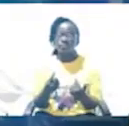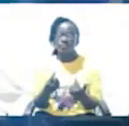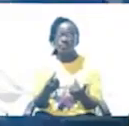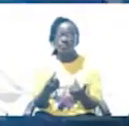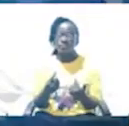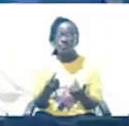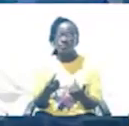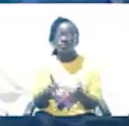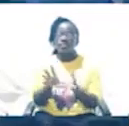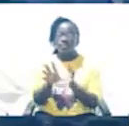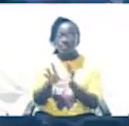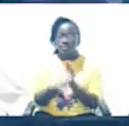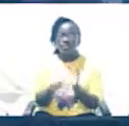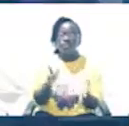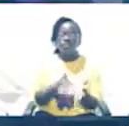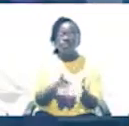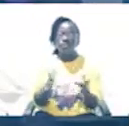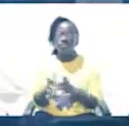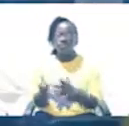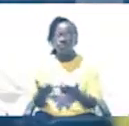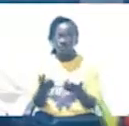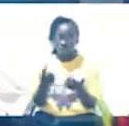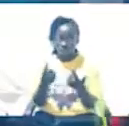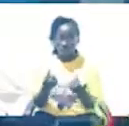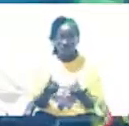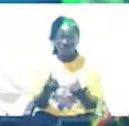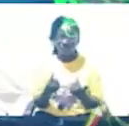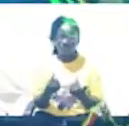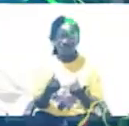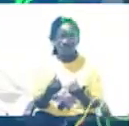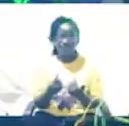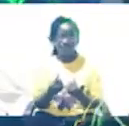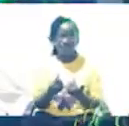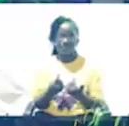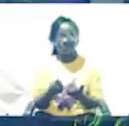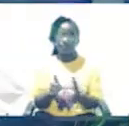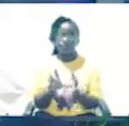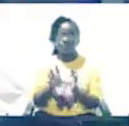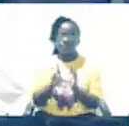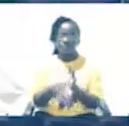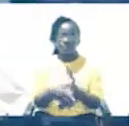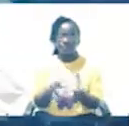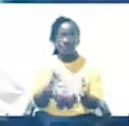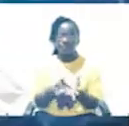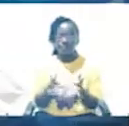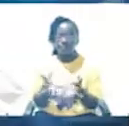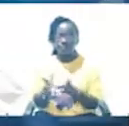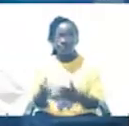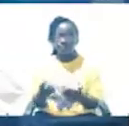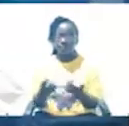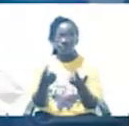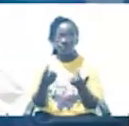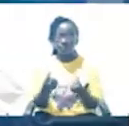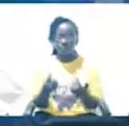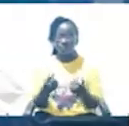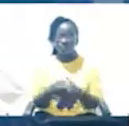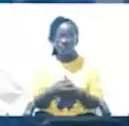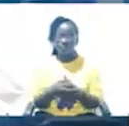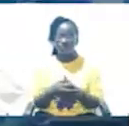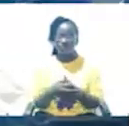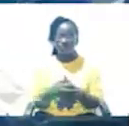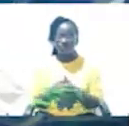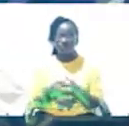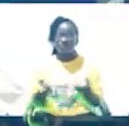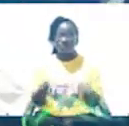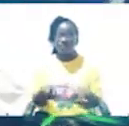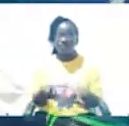Then Jesus came. And Jesus came. Then Jesus came. And Jesus came. When